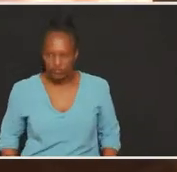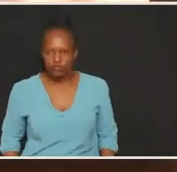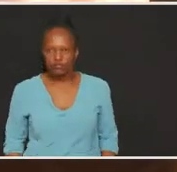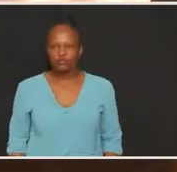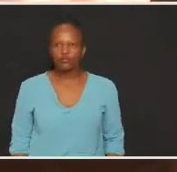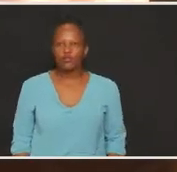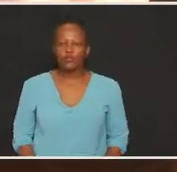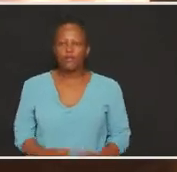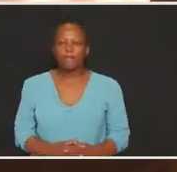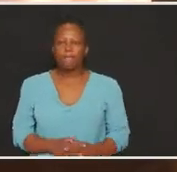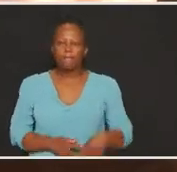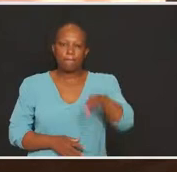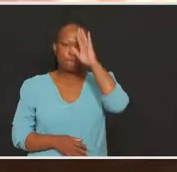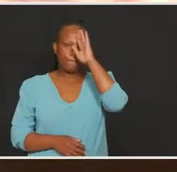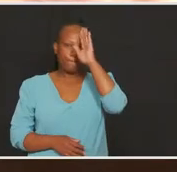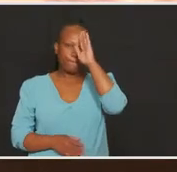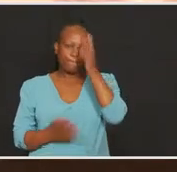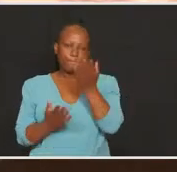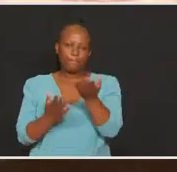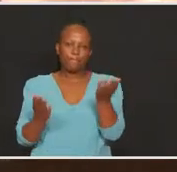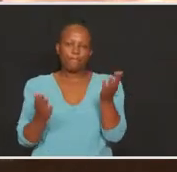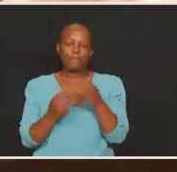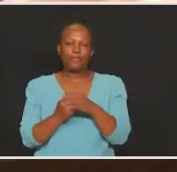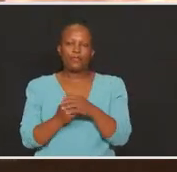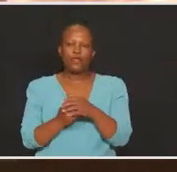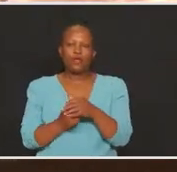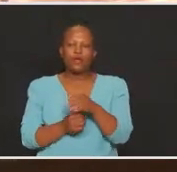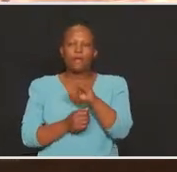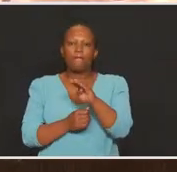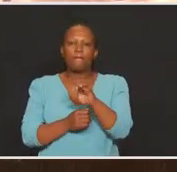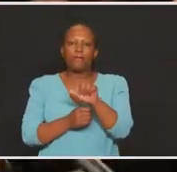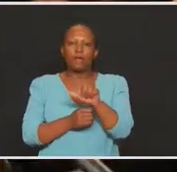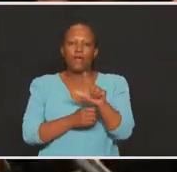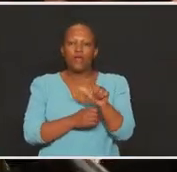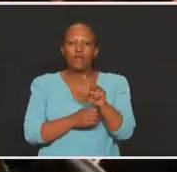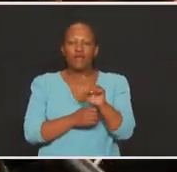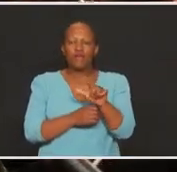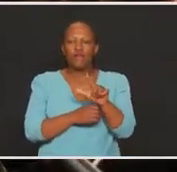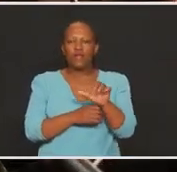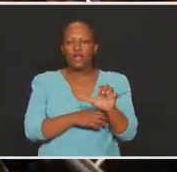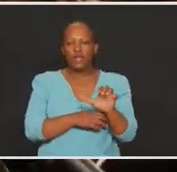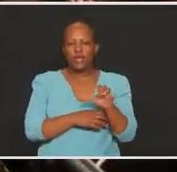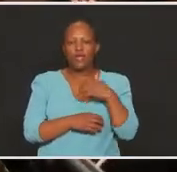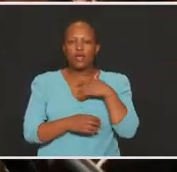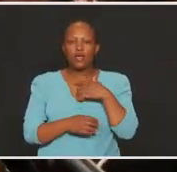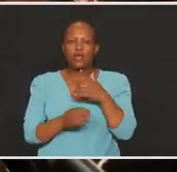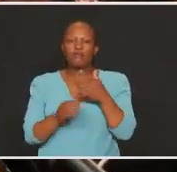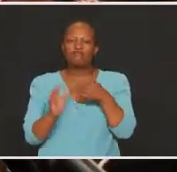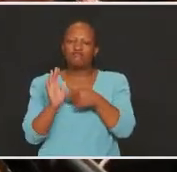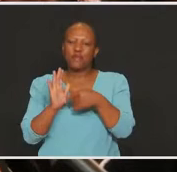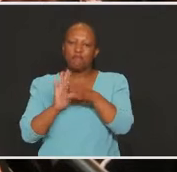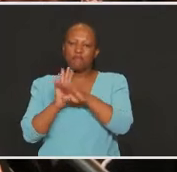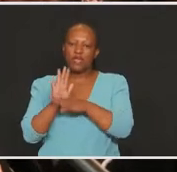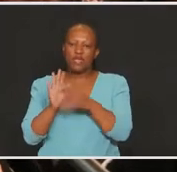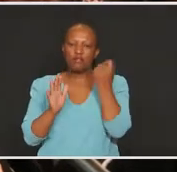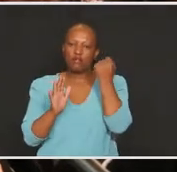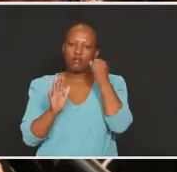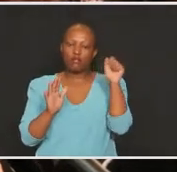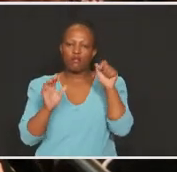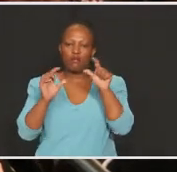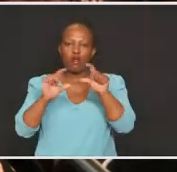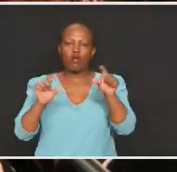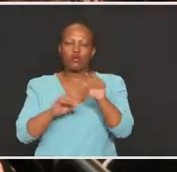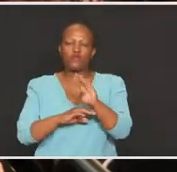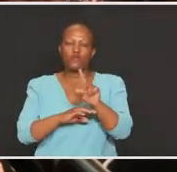good afternoon everyone my name is Beverly welcome we reject the bellable and in particular close 41